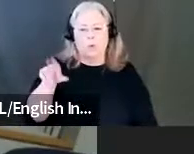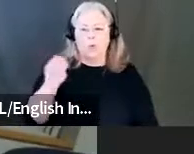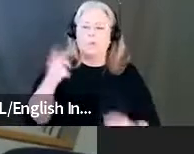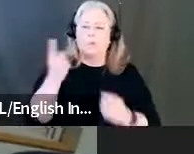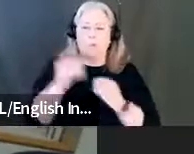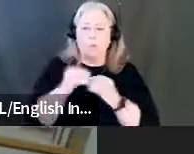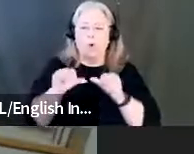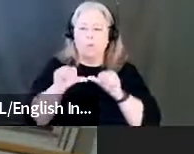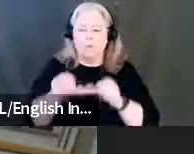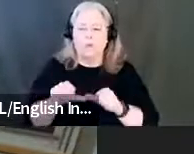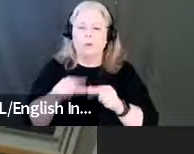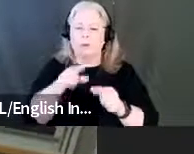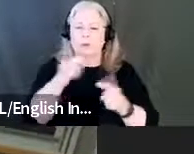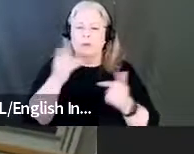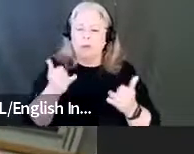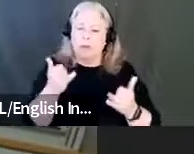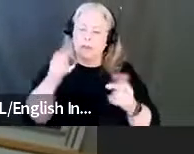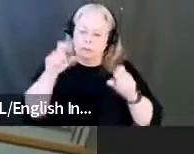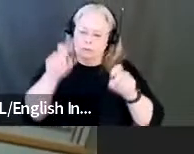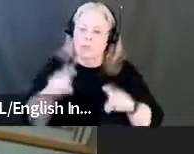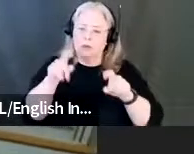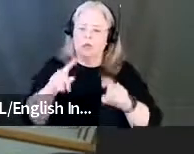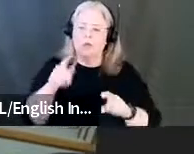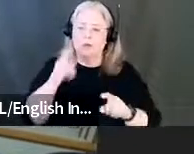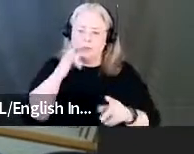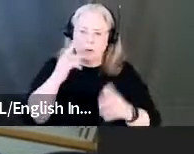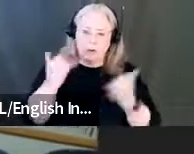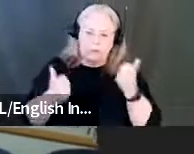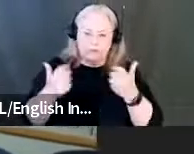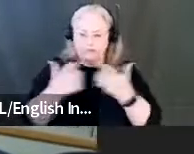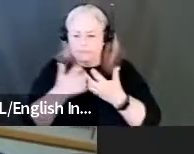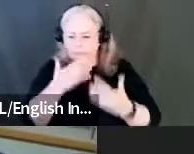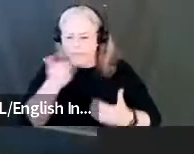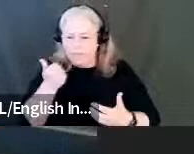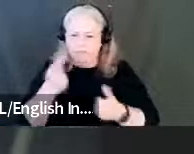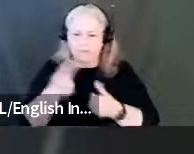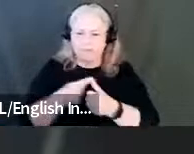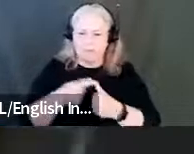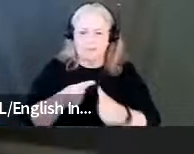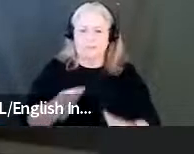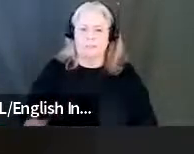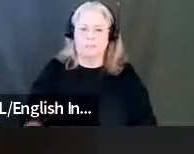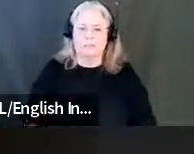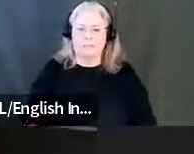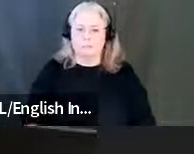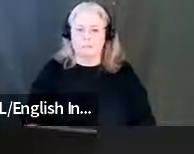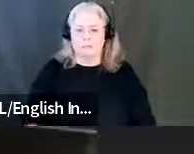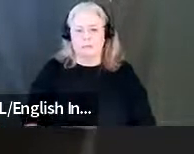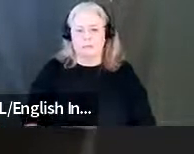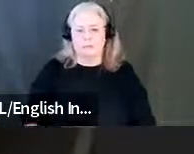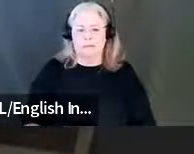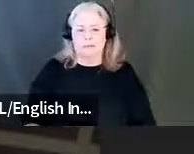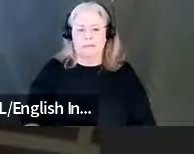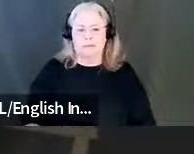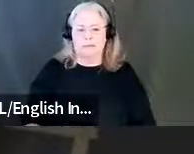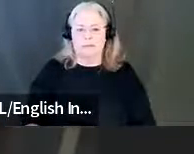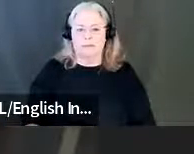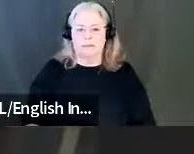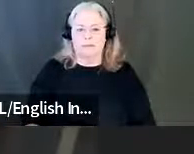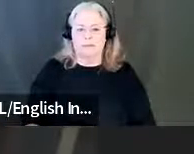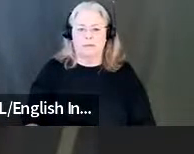permanent. But this is kind of cool for your trial and error. So now we're going to try that one more time, wrap that